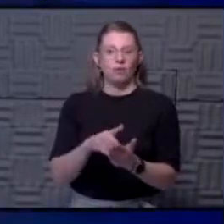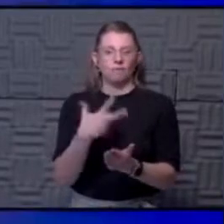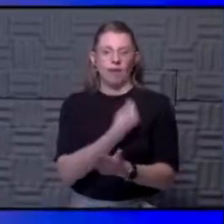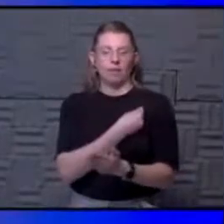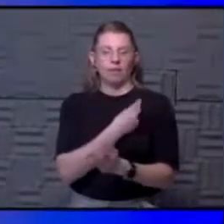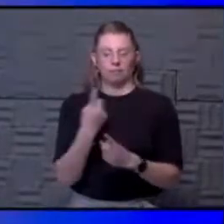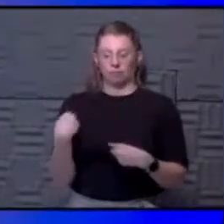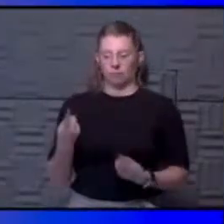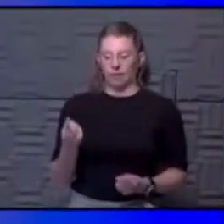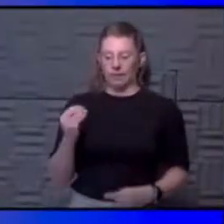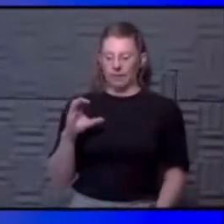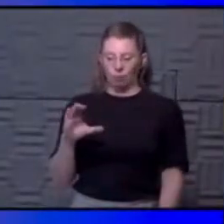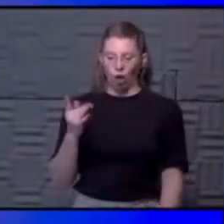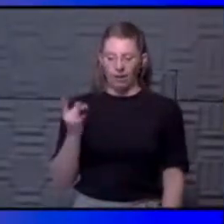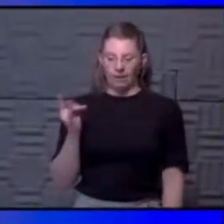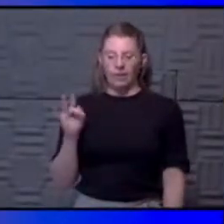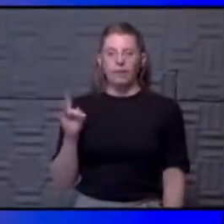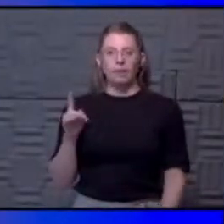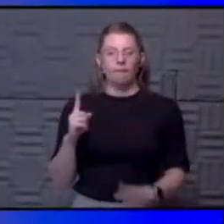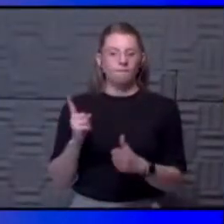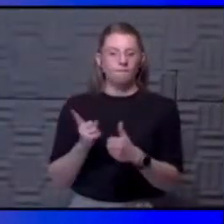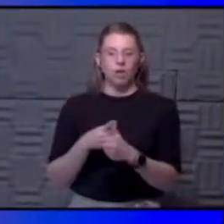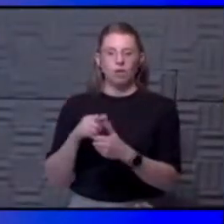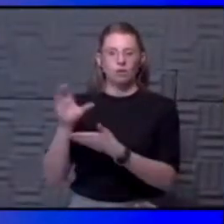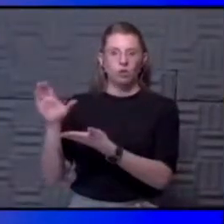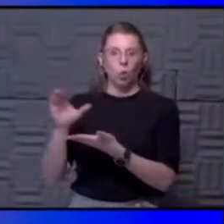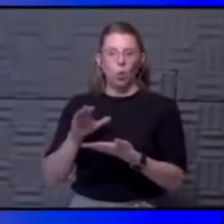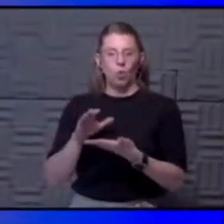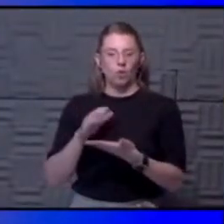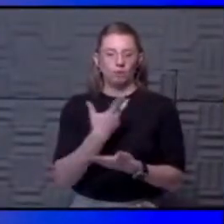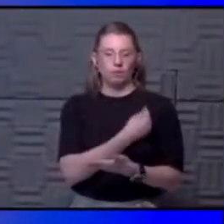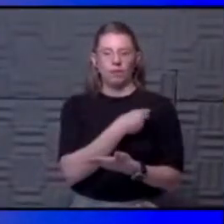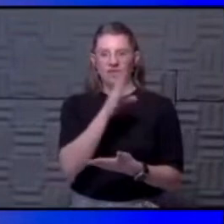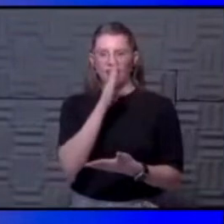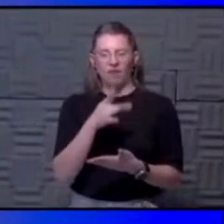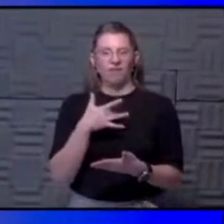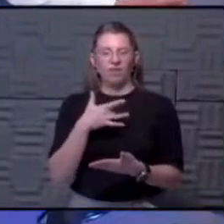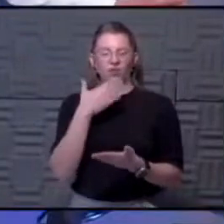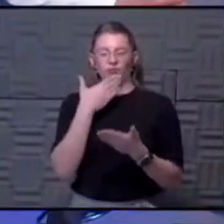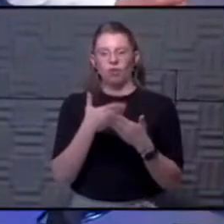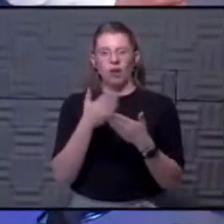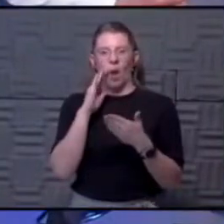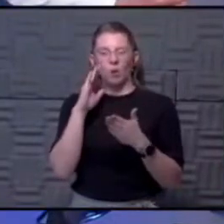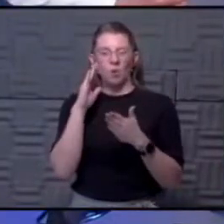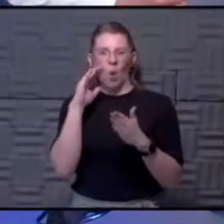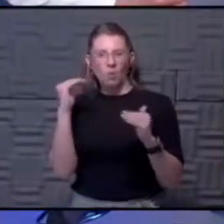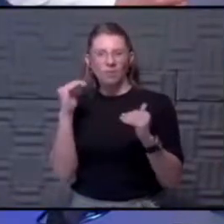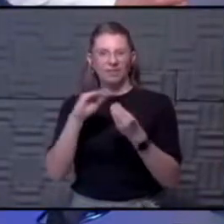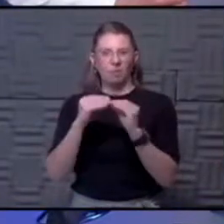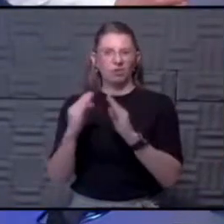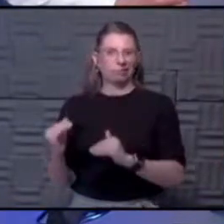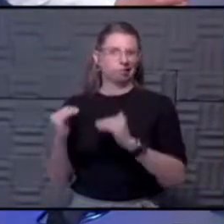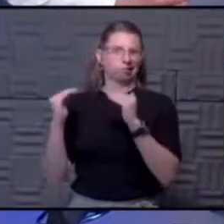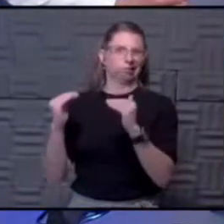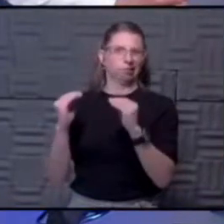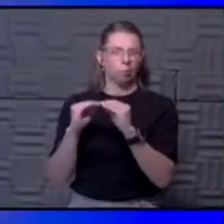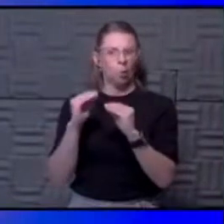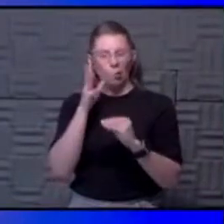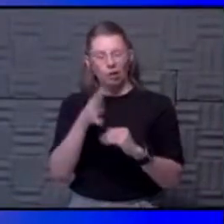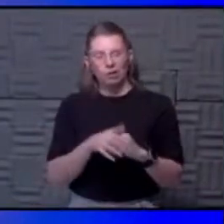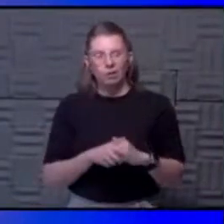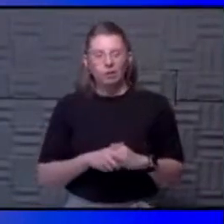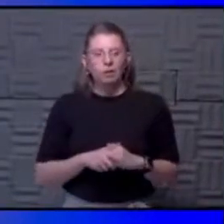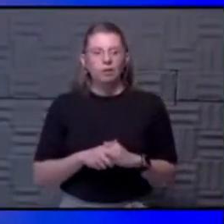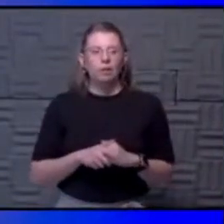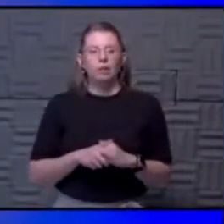past, December 18th when we got our first dose through now. That number feels good. I wish it was even higher. Yeah. And a lot of things,